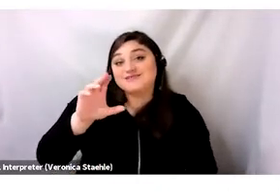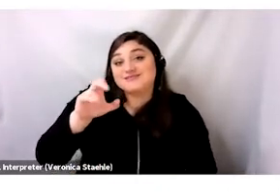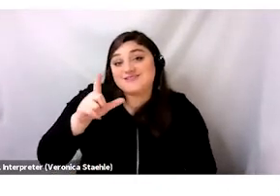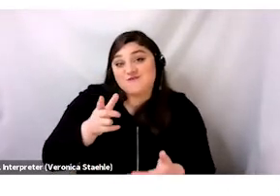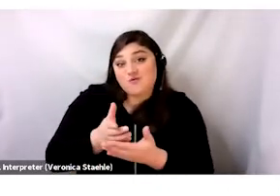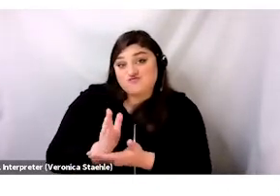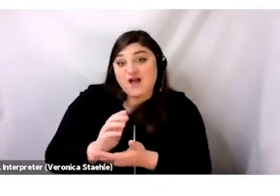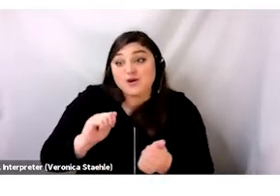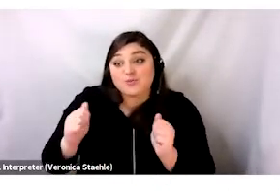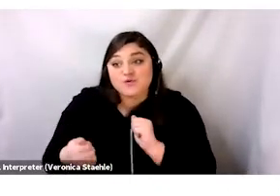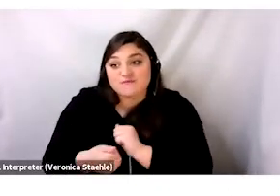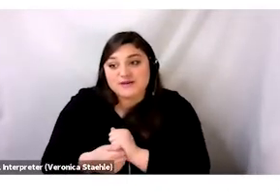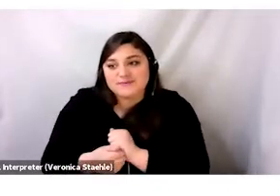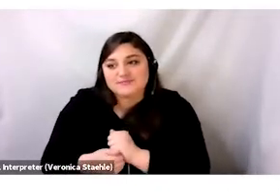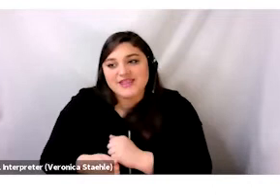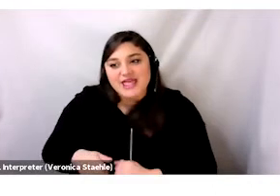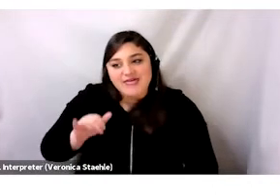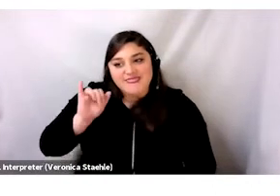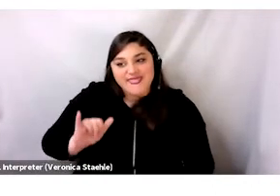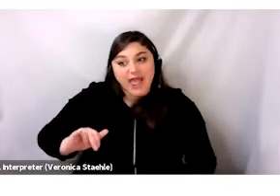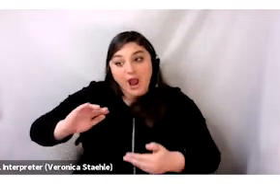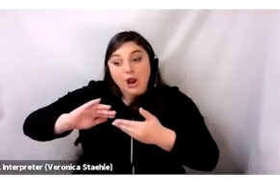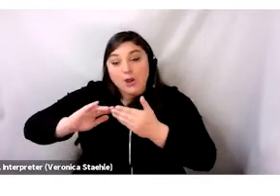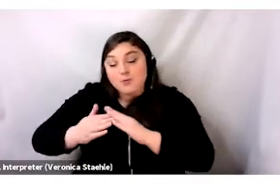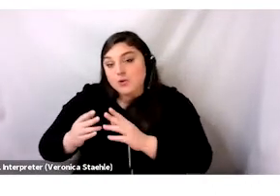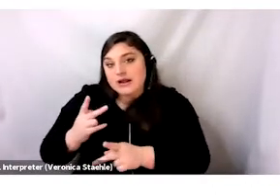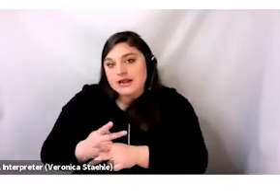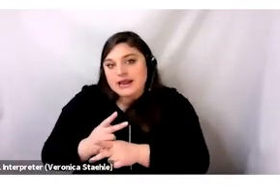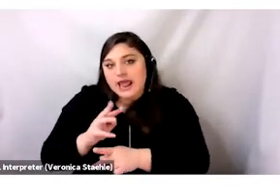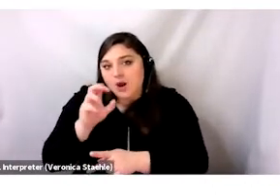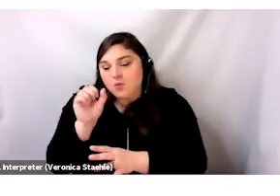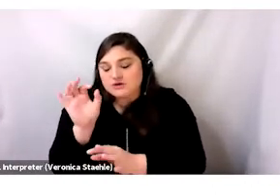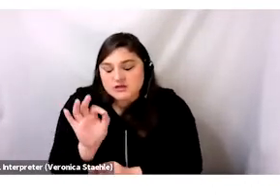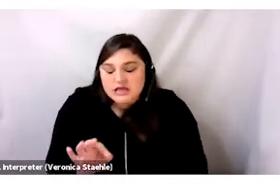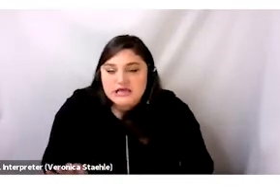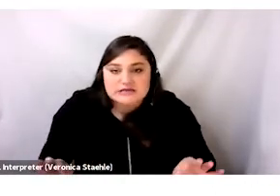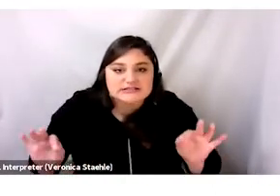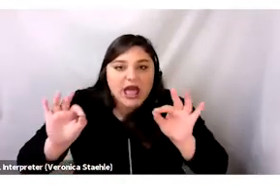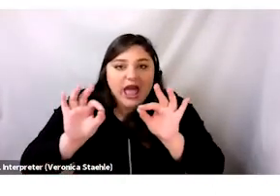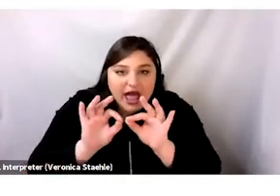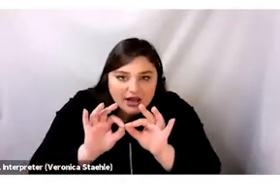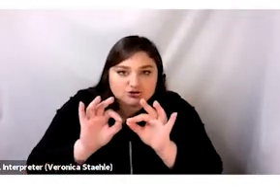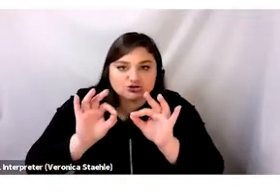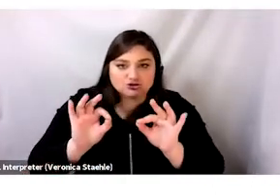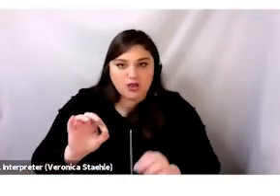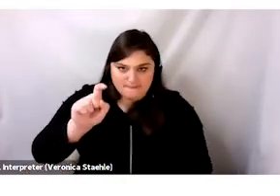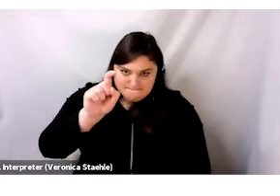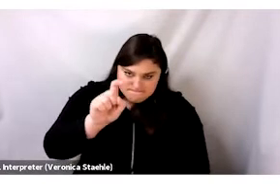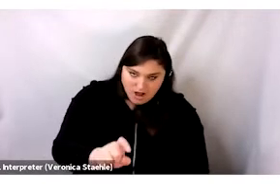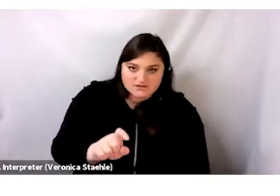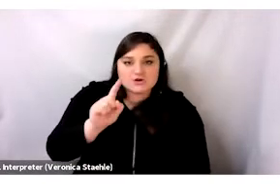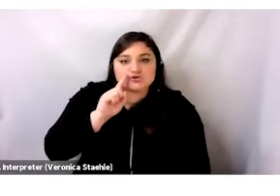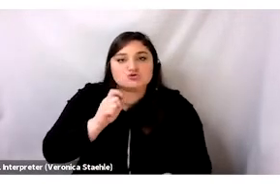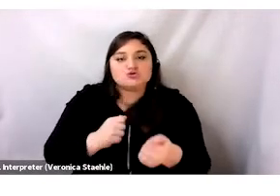how community care was absolutely essential for sustaining individuals as they fought for